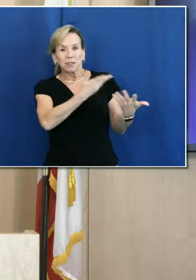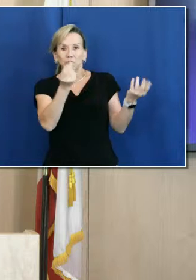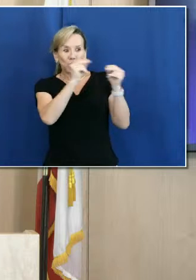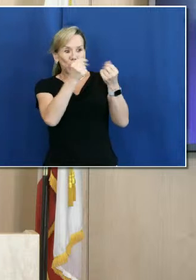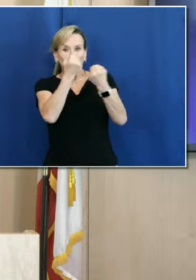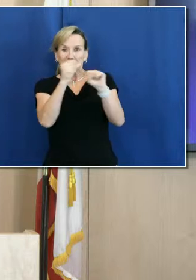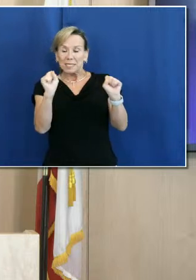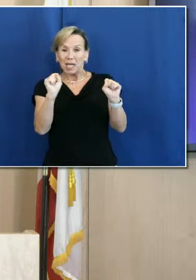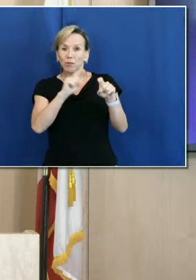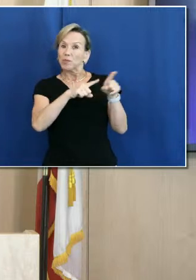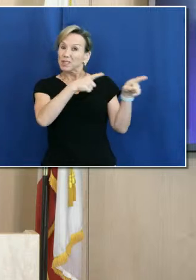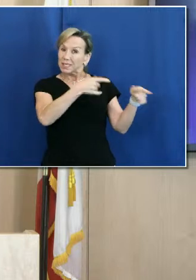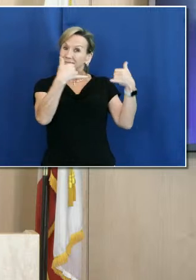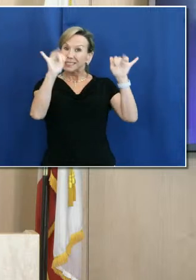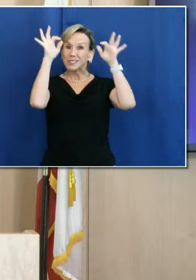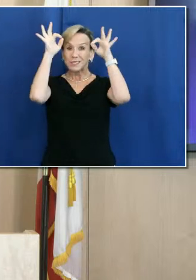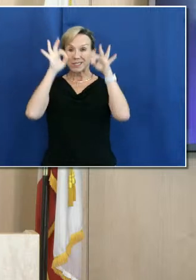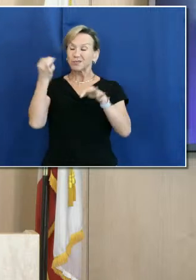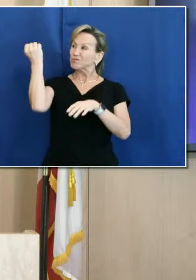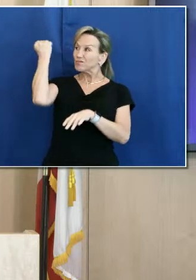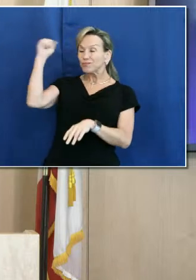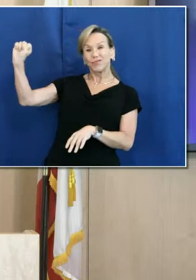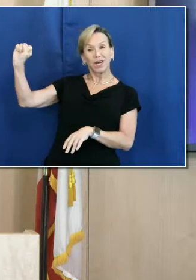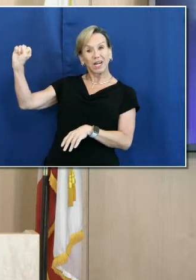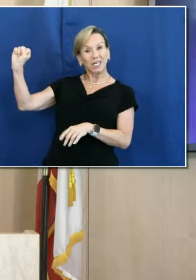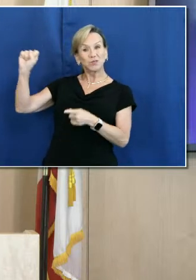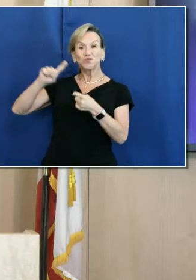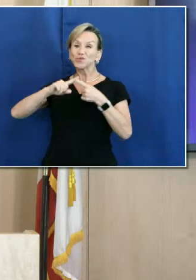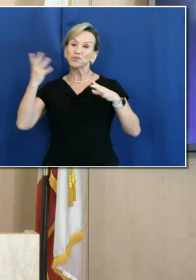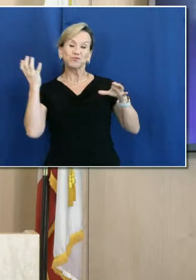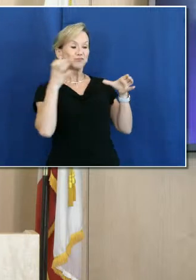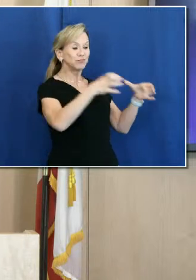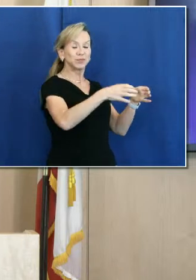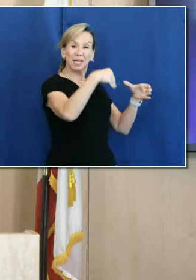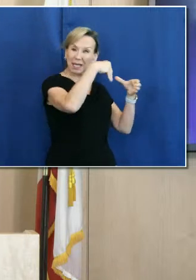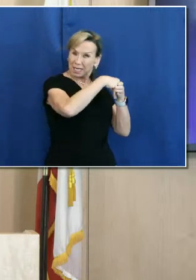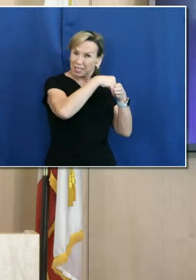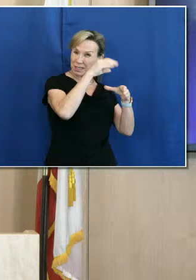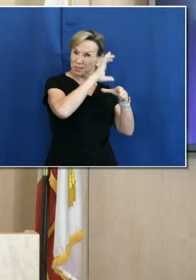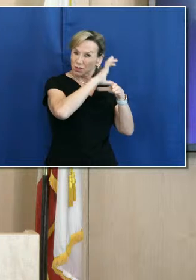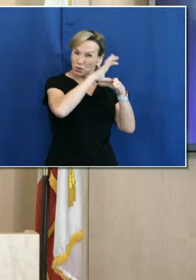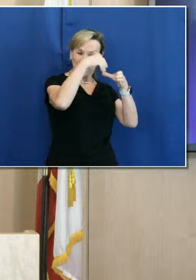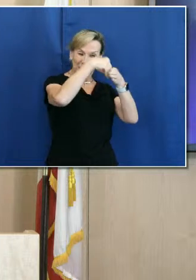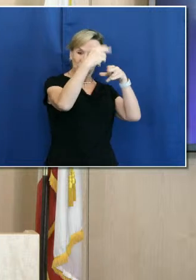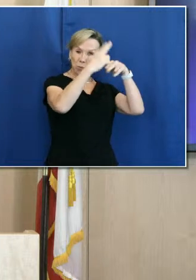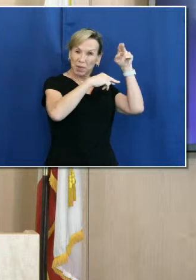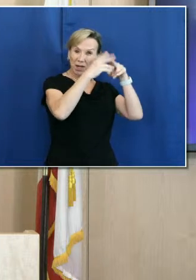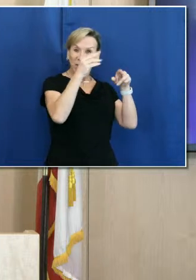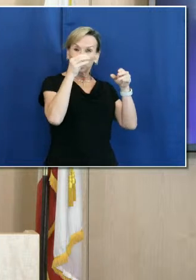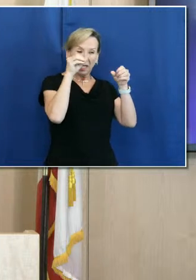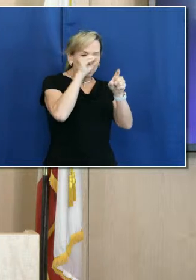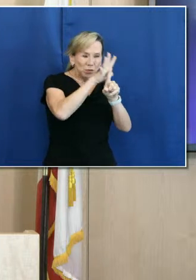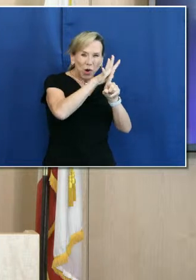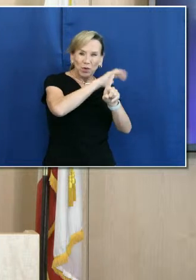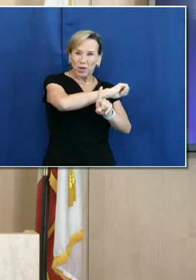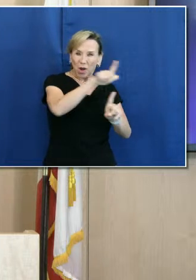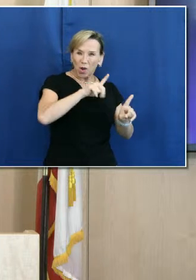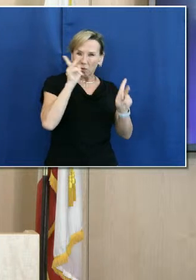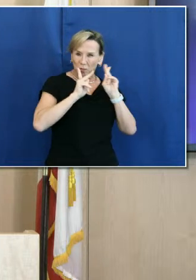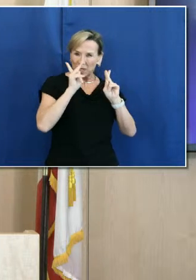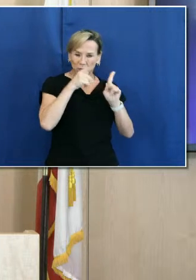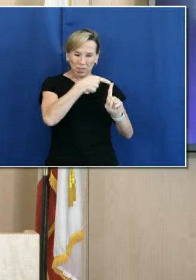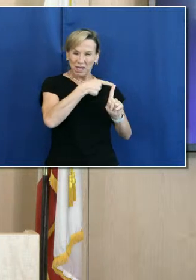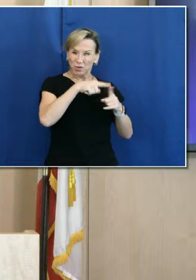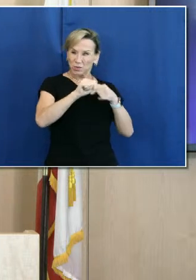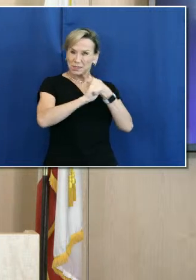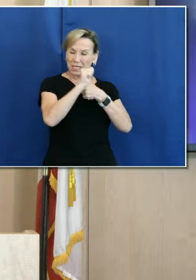safer, choose to openly defy that in order to expose the members of their congregation to a very dangerous situation.